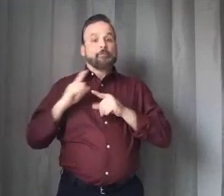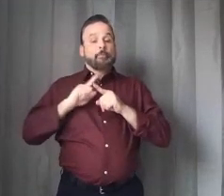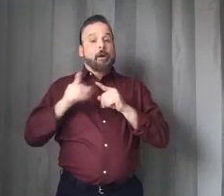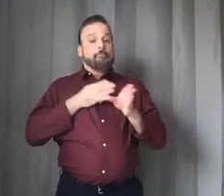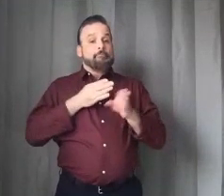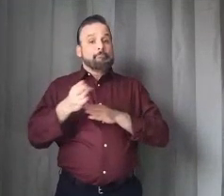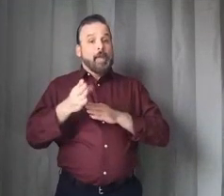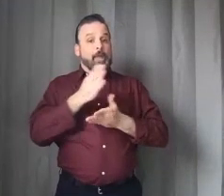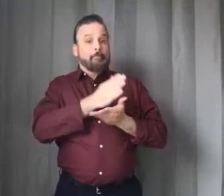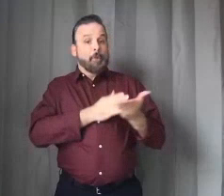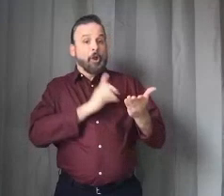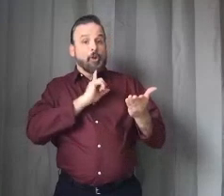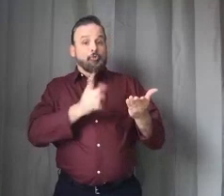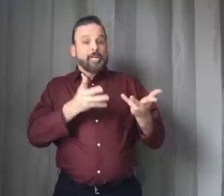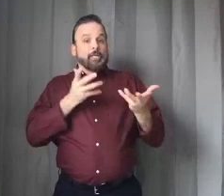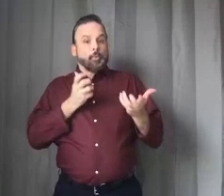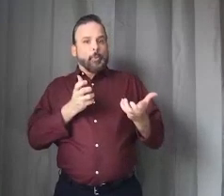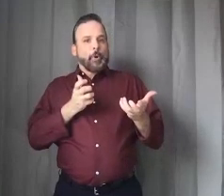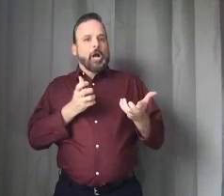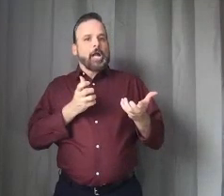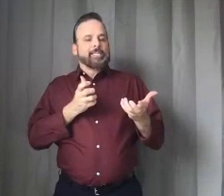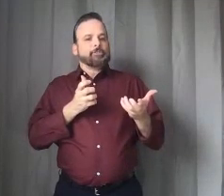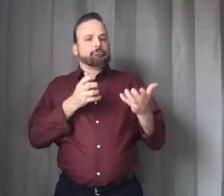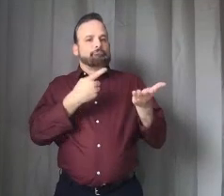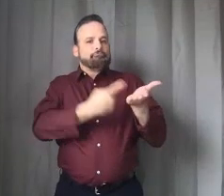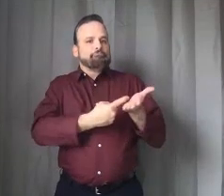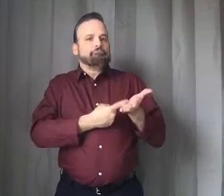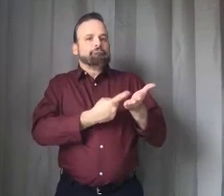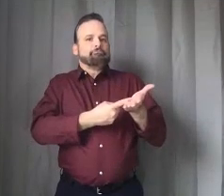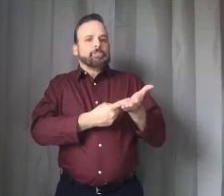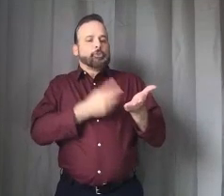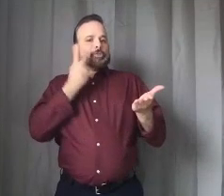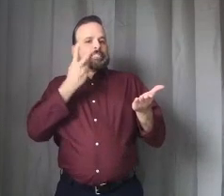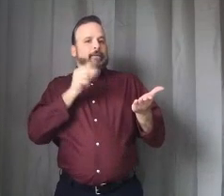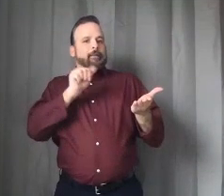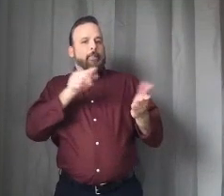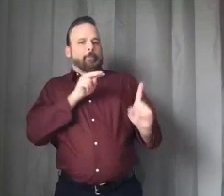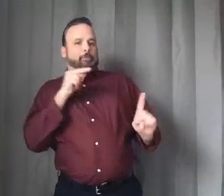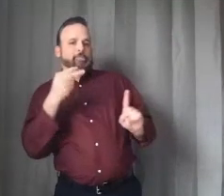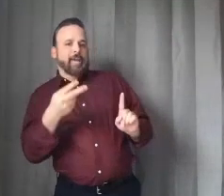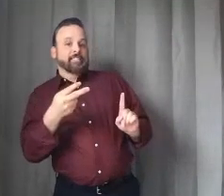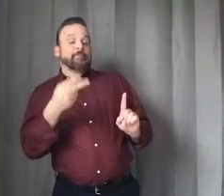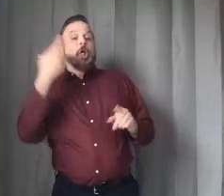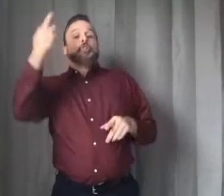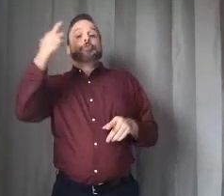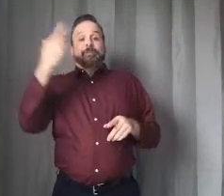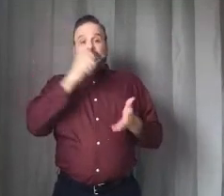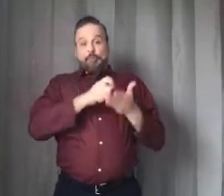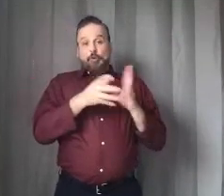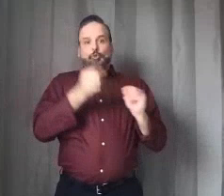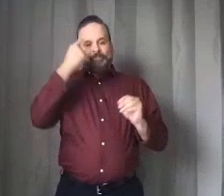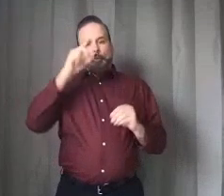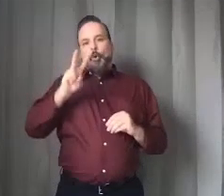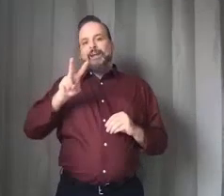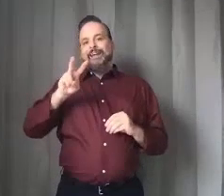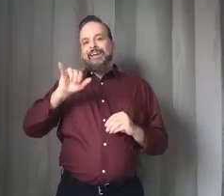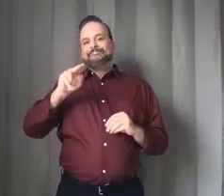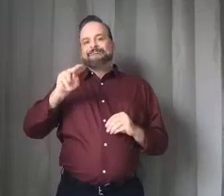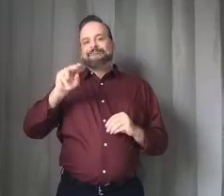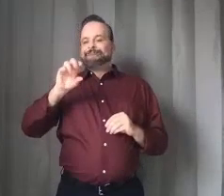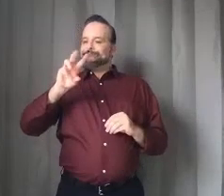really wanted to touch on seeing the other side. This is why I did the villain anthology. I've always been obsessed